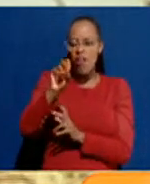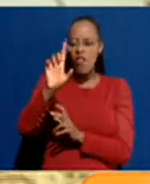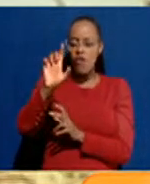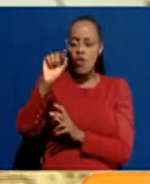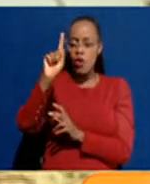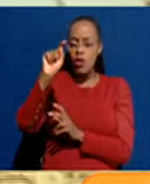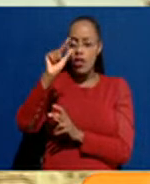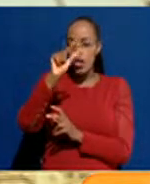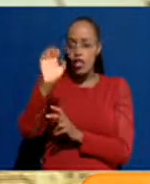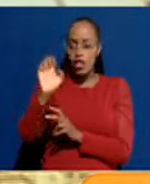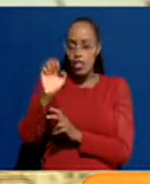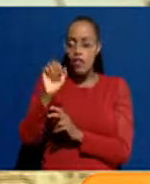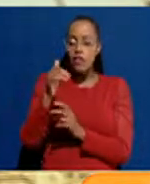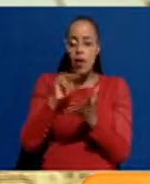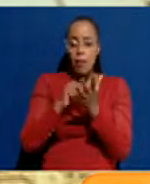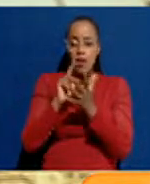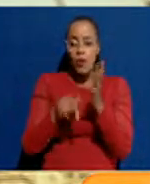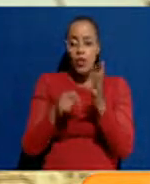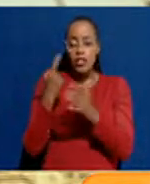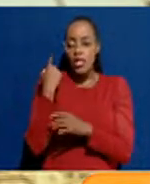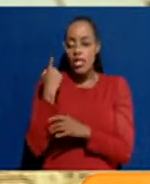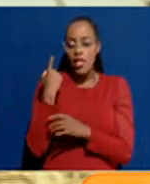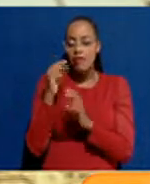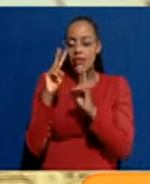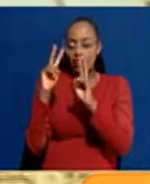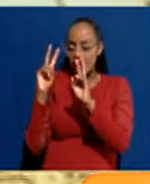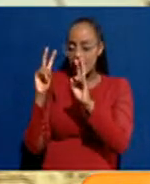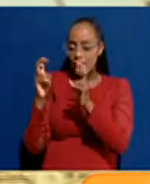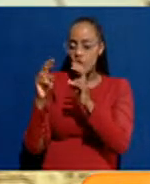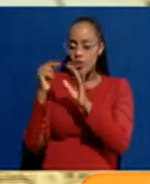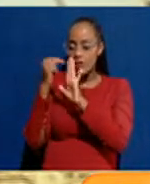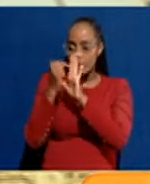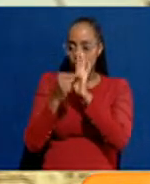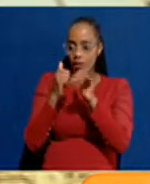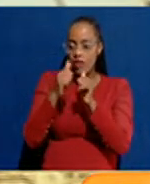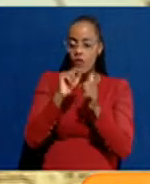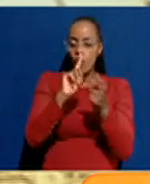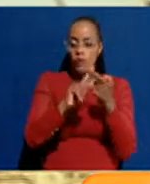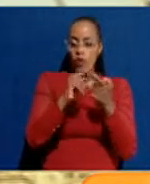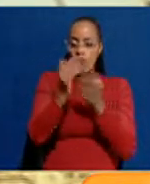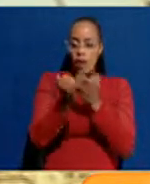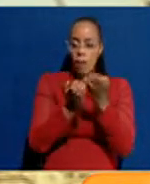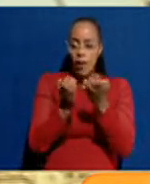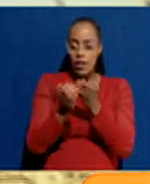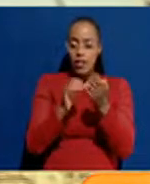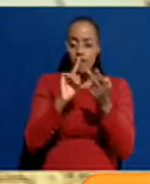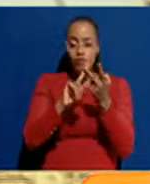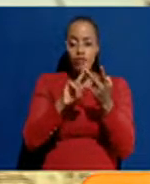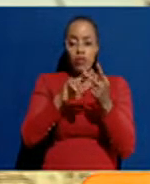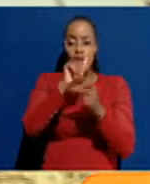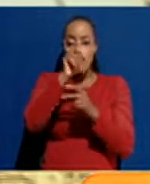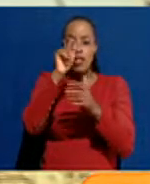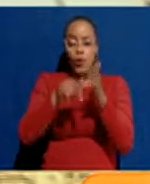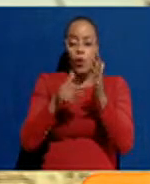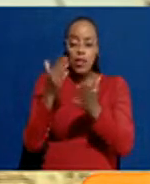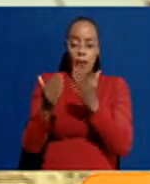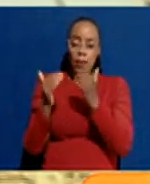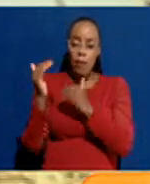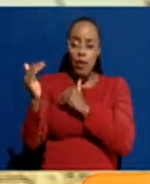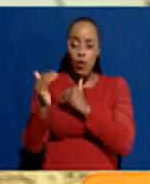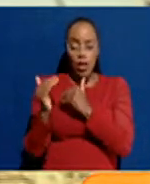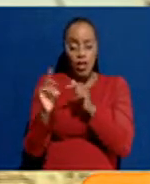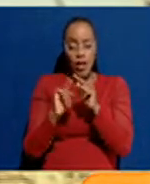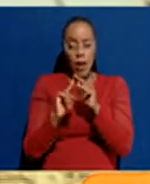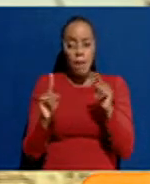by virtue of the distance. So it's a number of factors. One of them is distance. The other one could also be, you may be near,